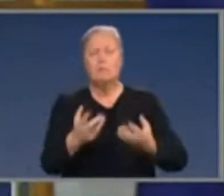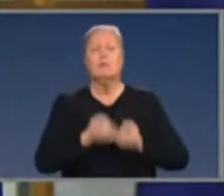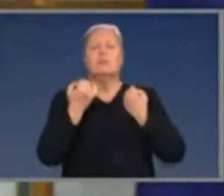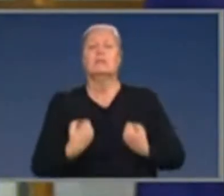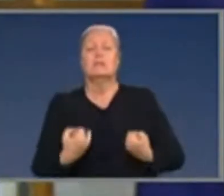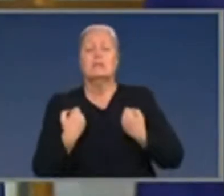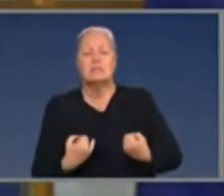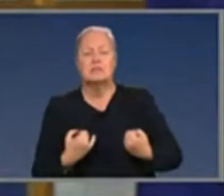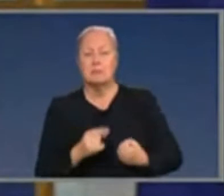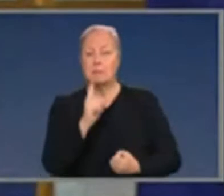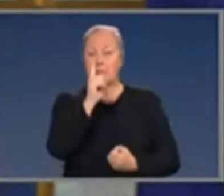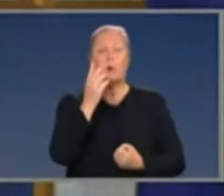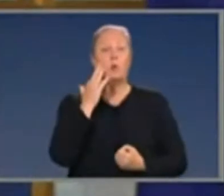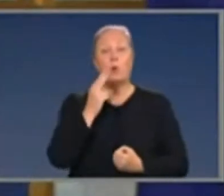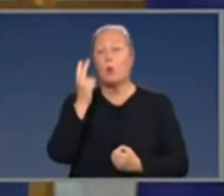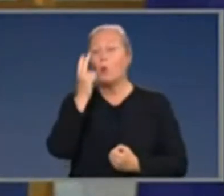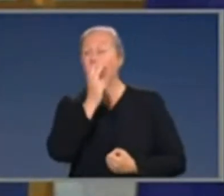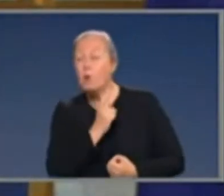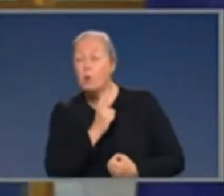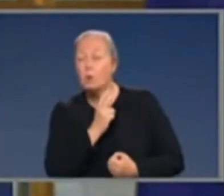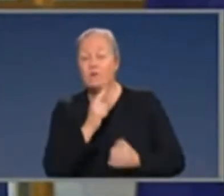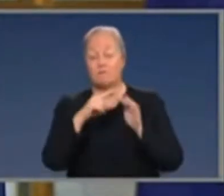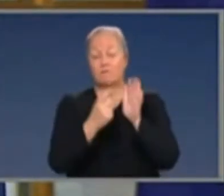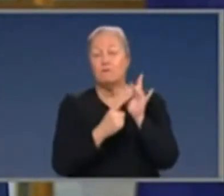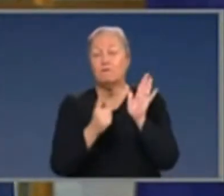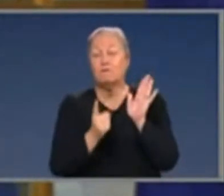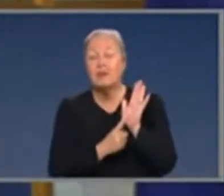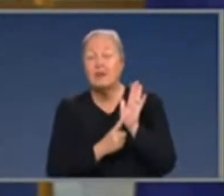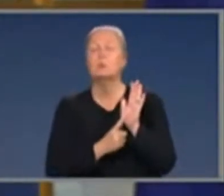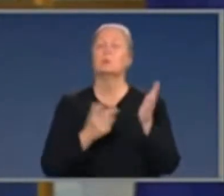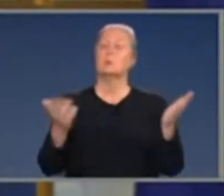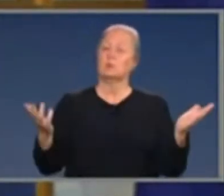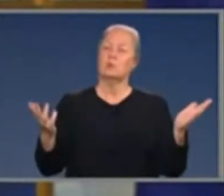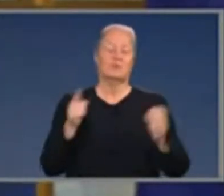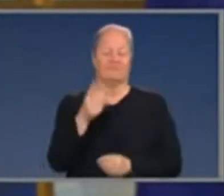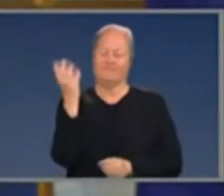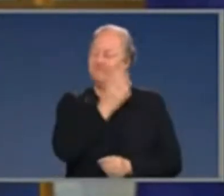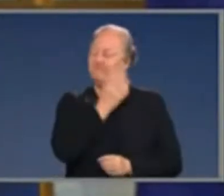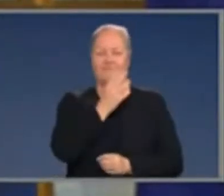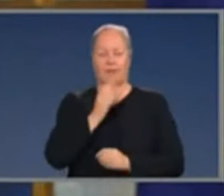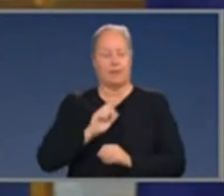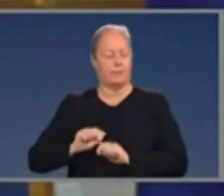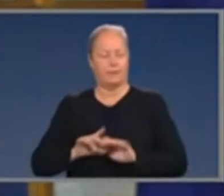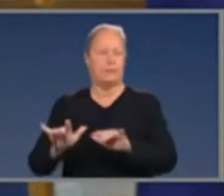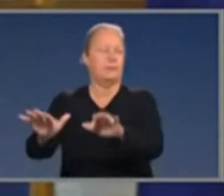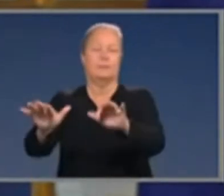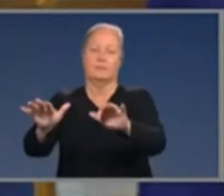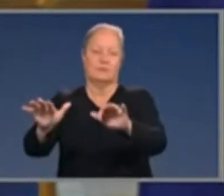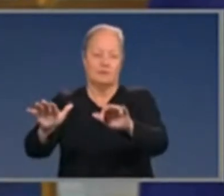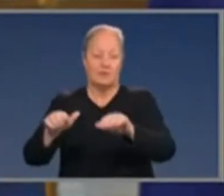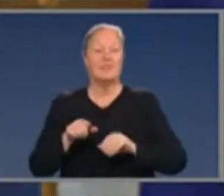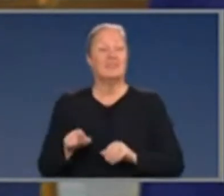our frail elderly people, it wreaks havoc, and it has a very significant death